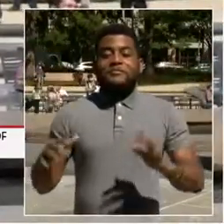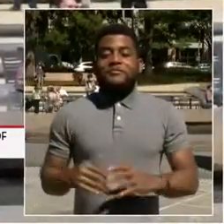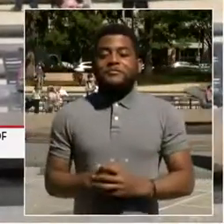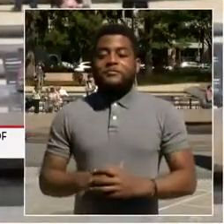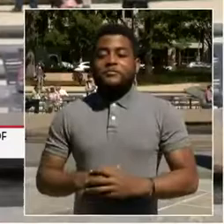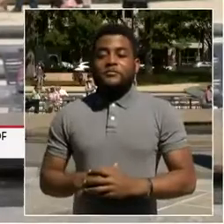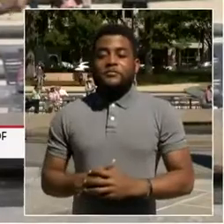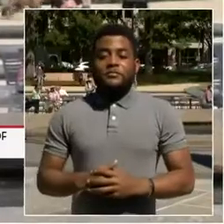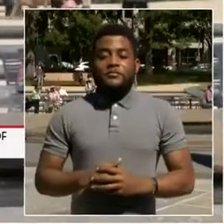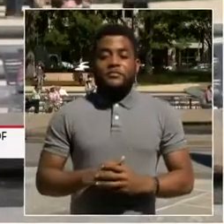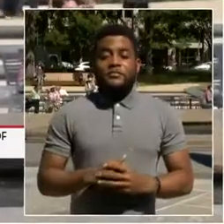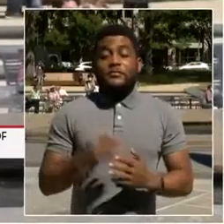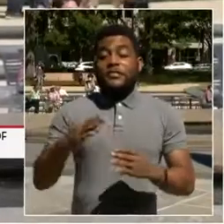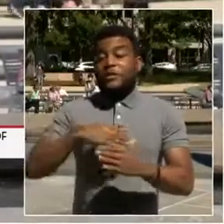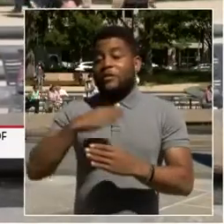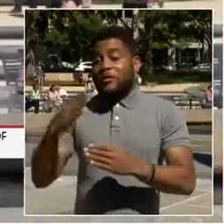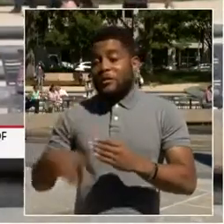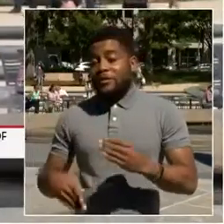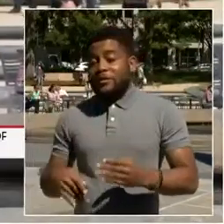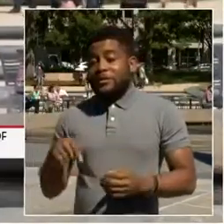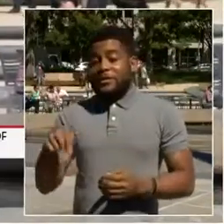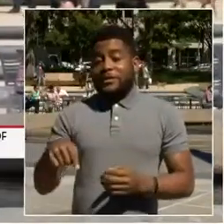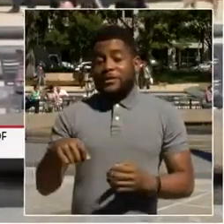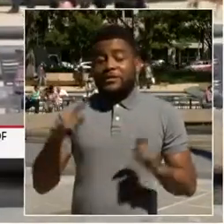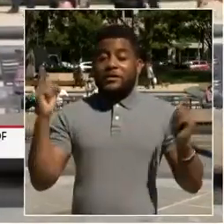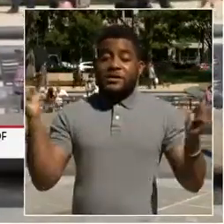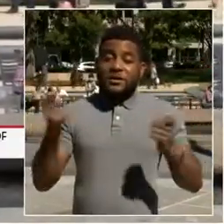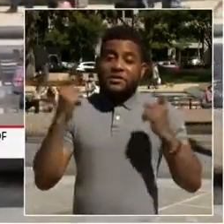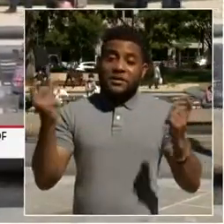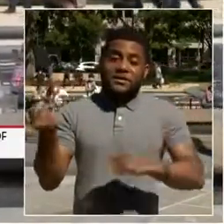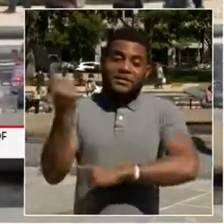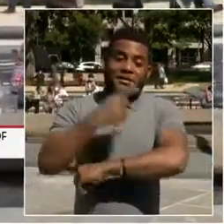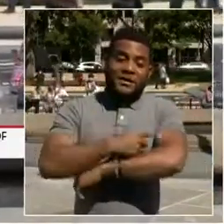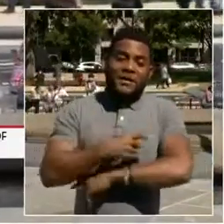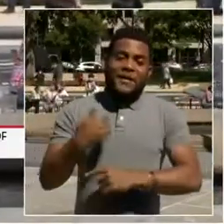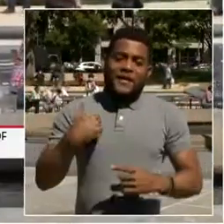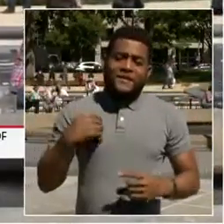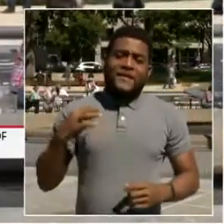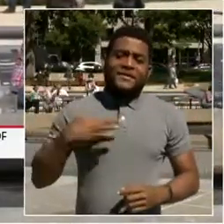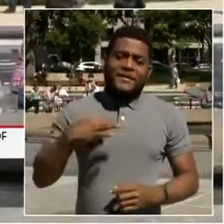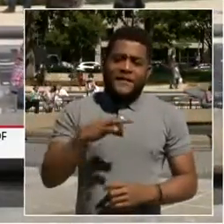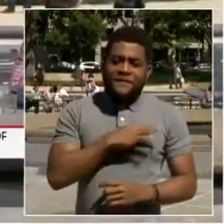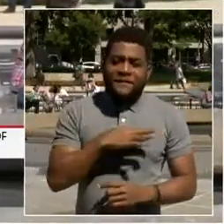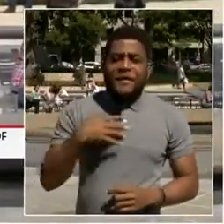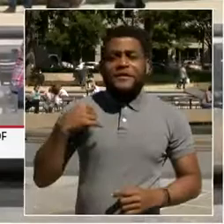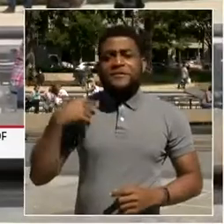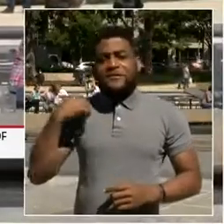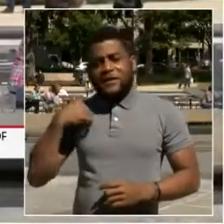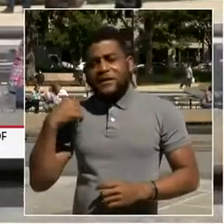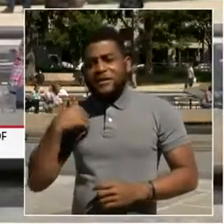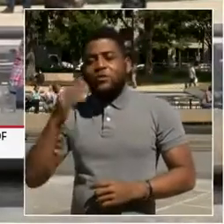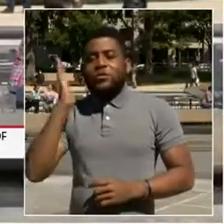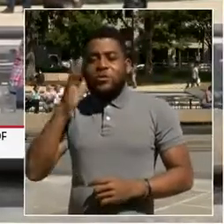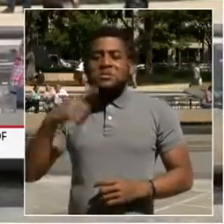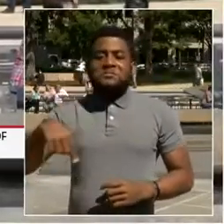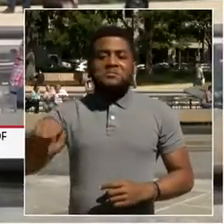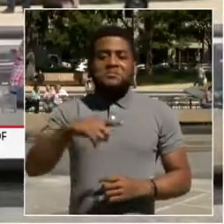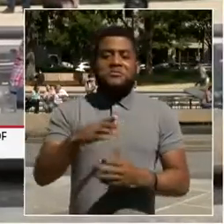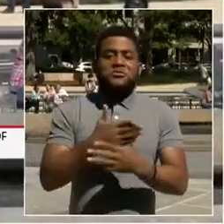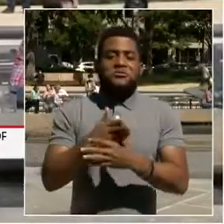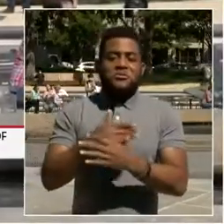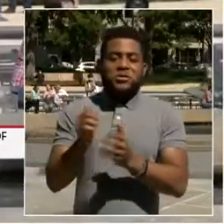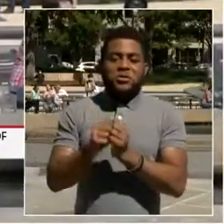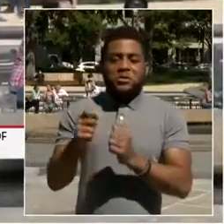So at the end of our ceremonies today, there are some staff and volunteers that will be around to